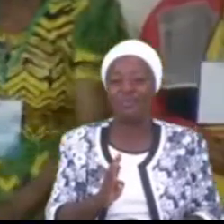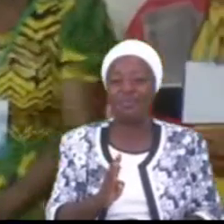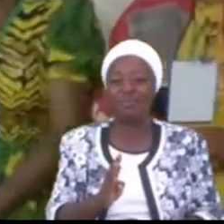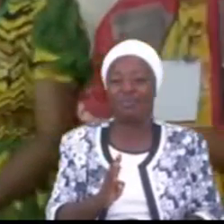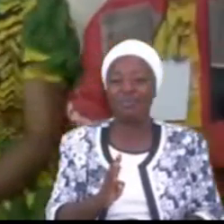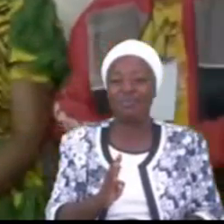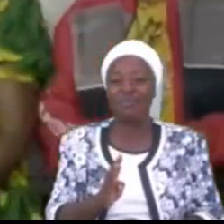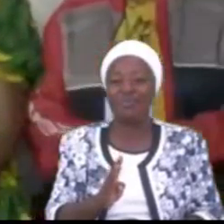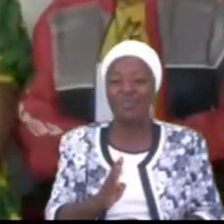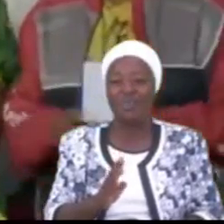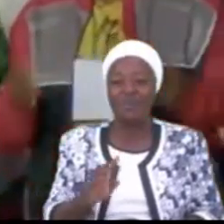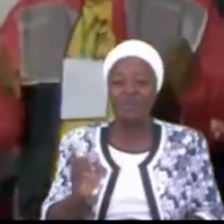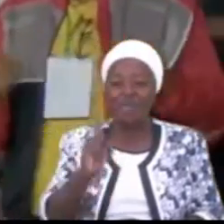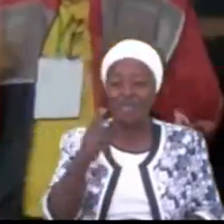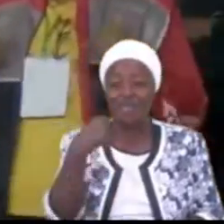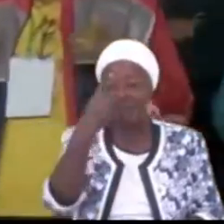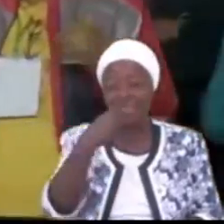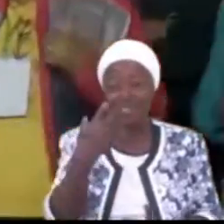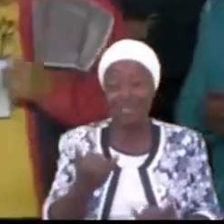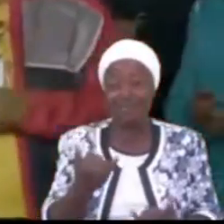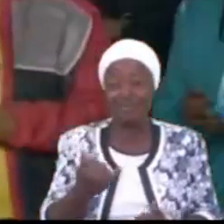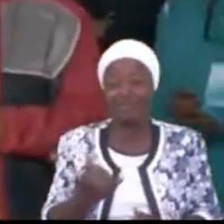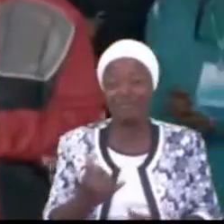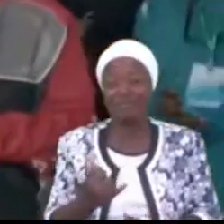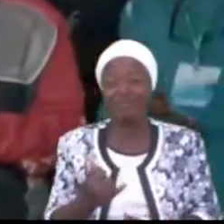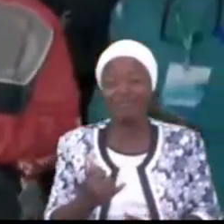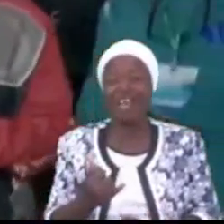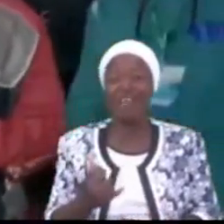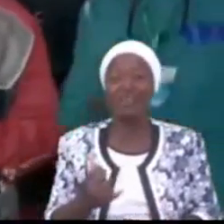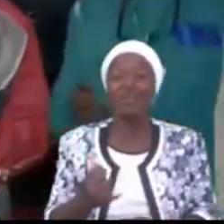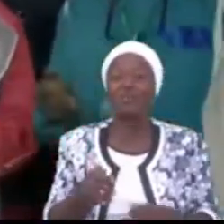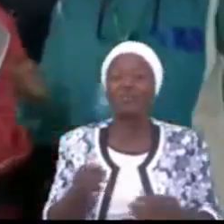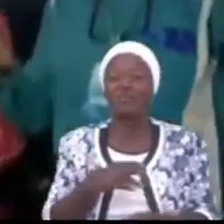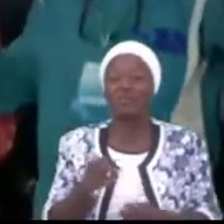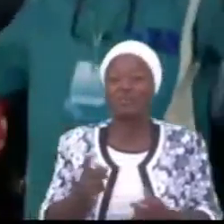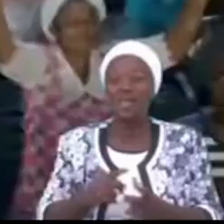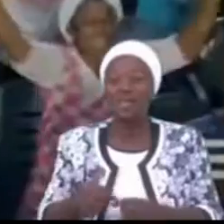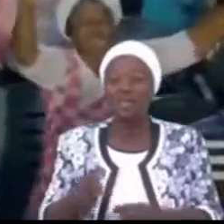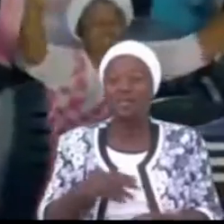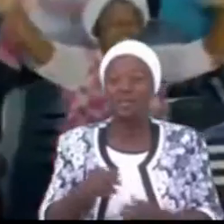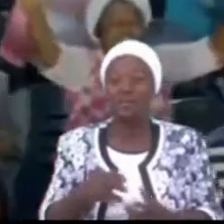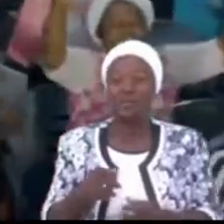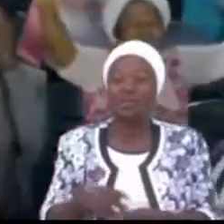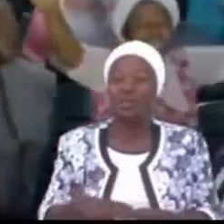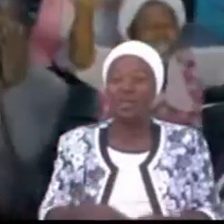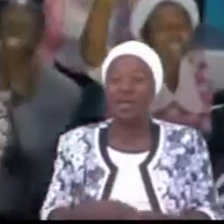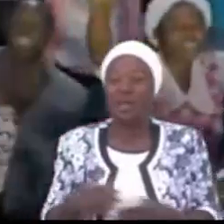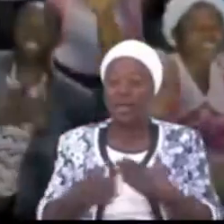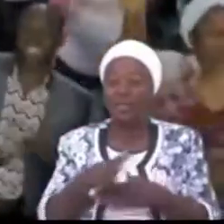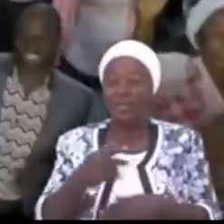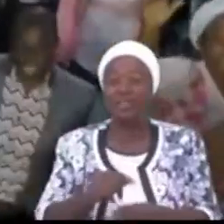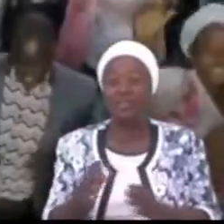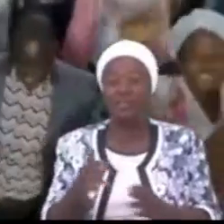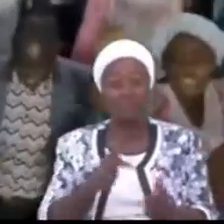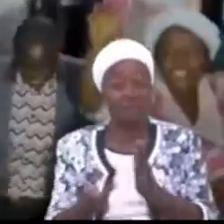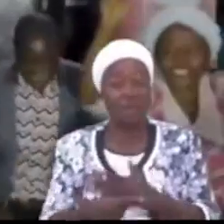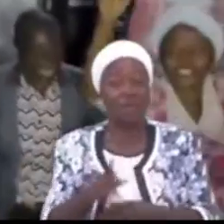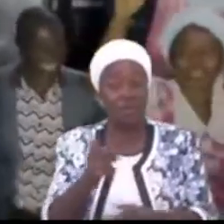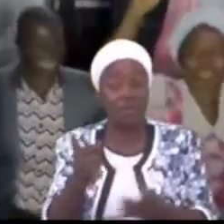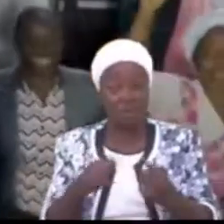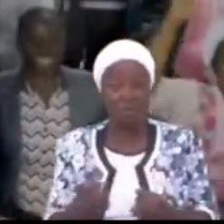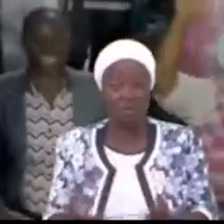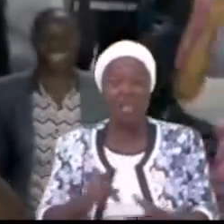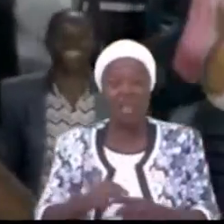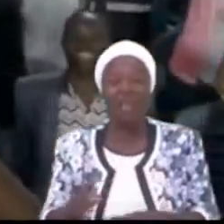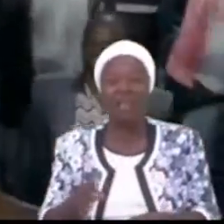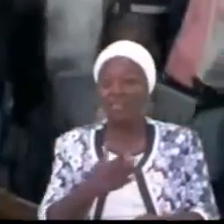Amen. Where's your face? I can't even see it very well. Anyway, after the meeting, you'll come here.